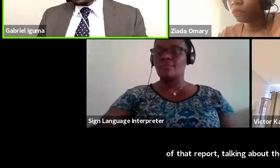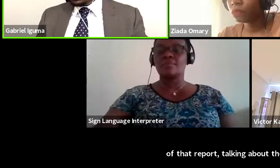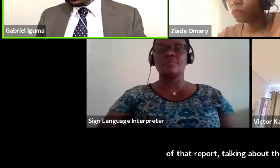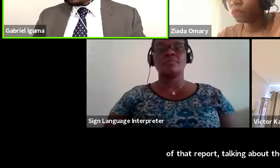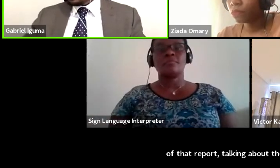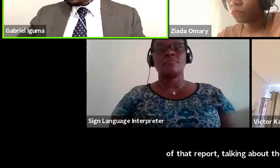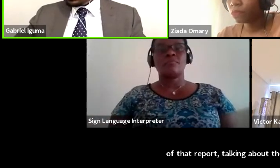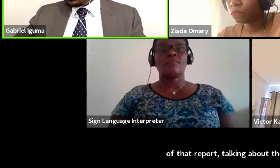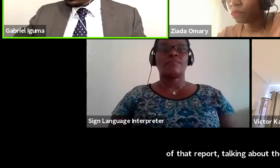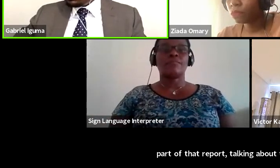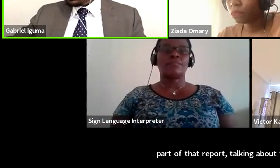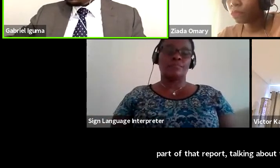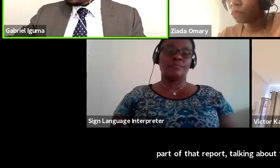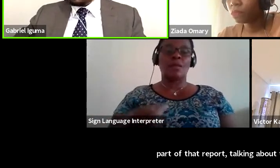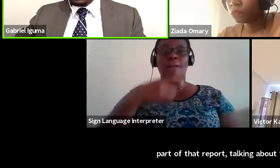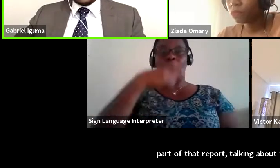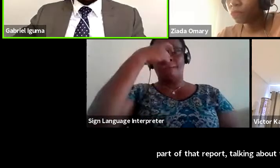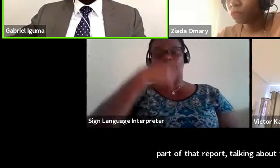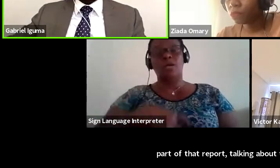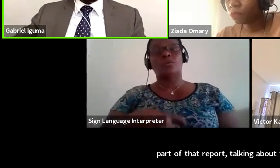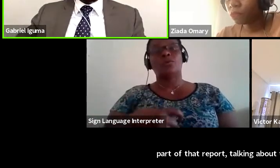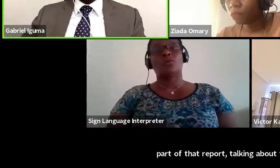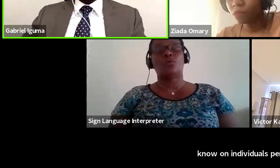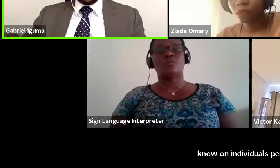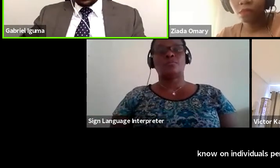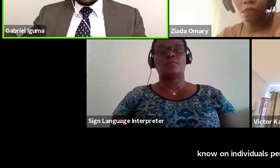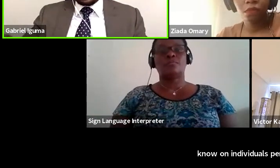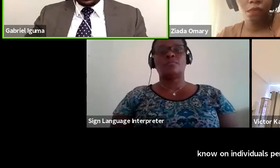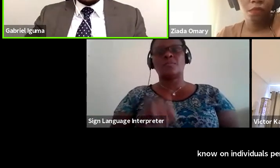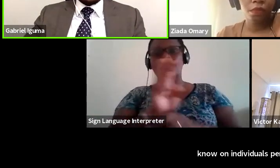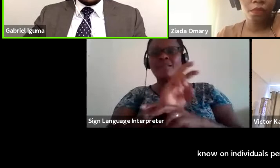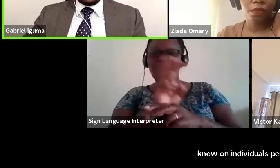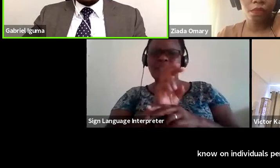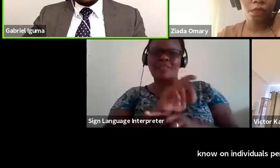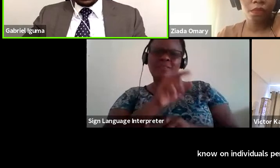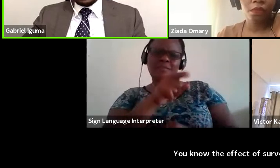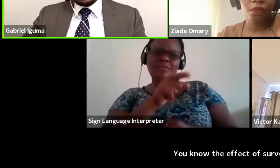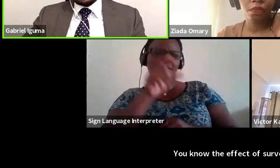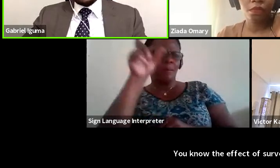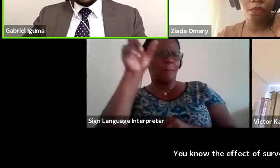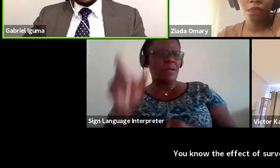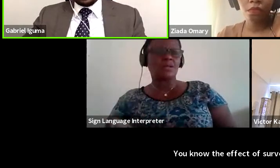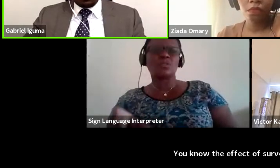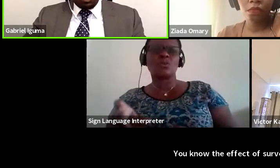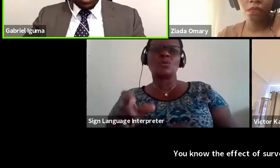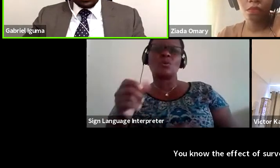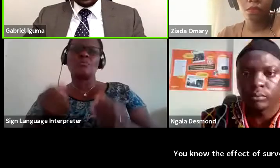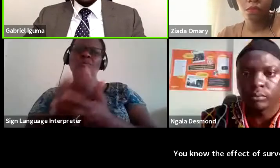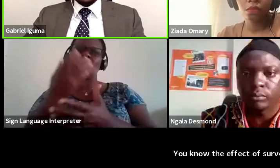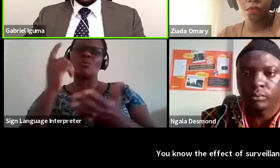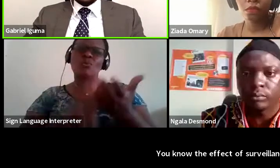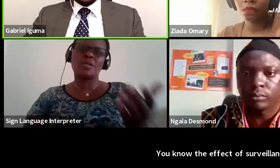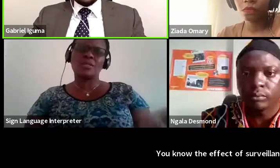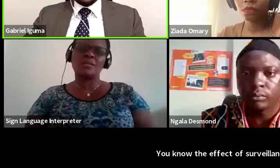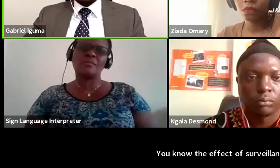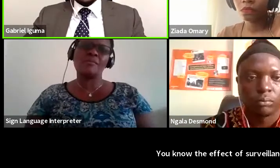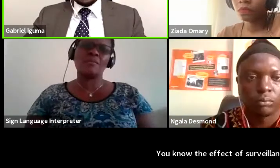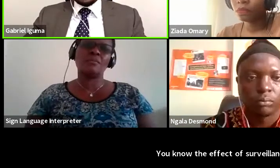personal, the effect of surveillance. So I'll have our panelists start with their